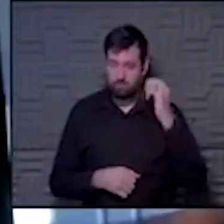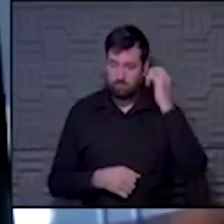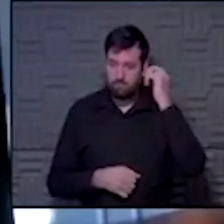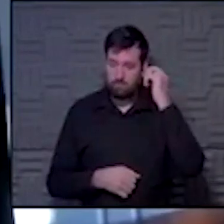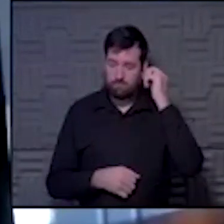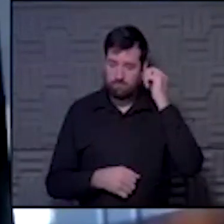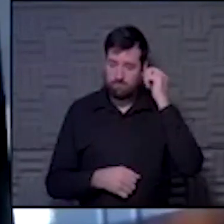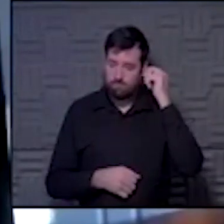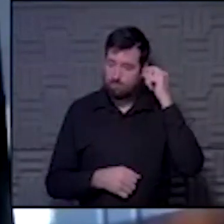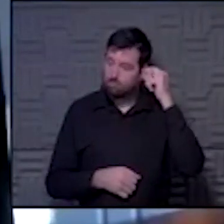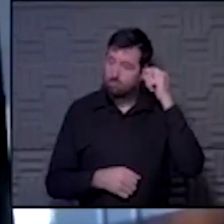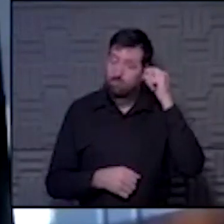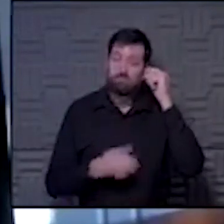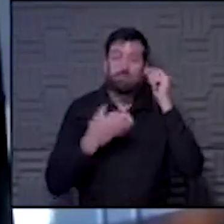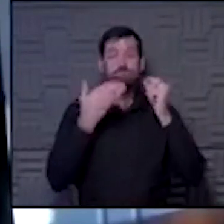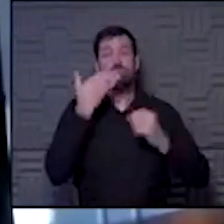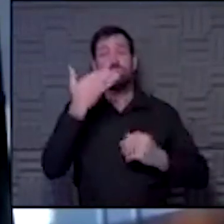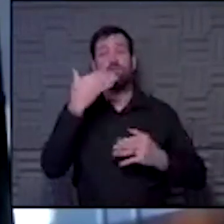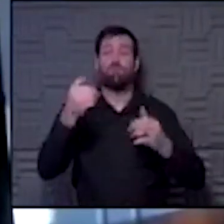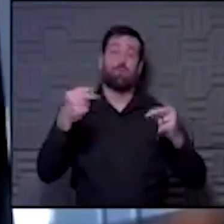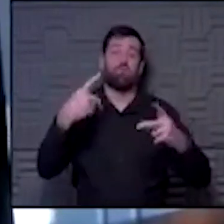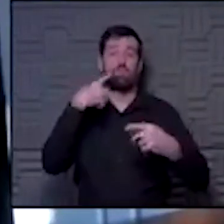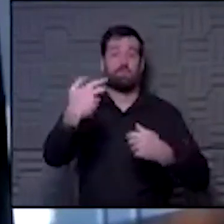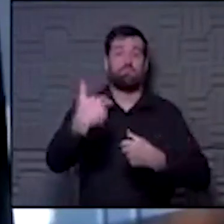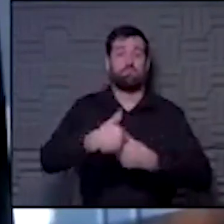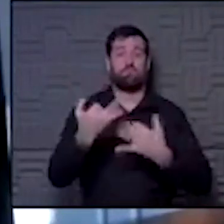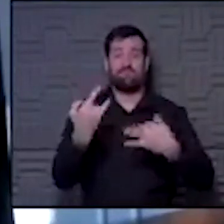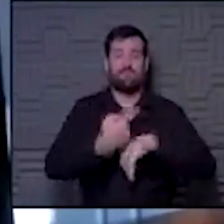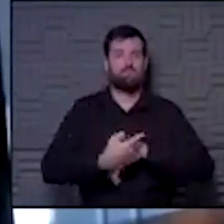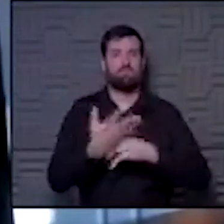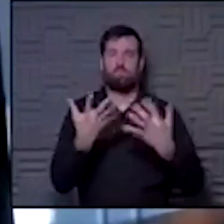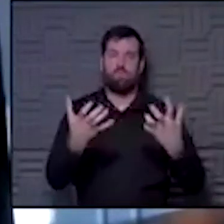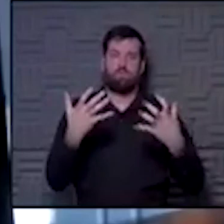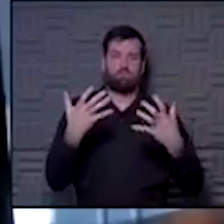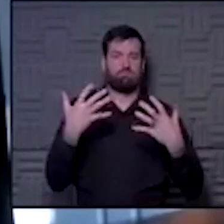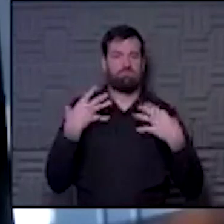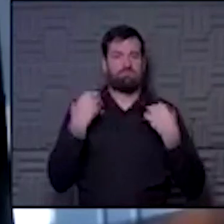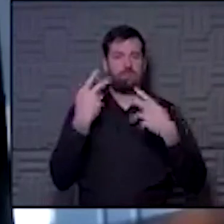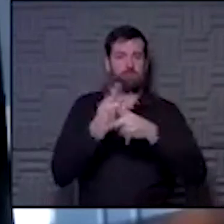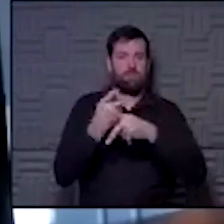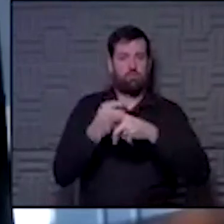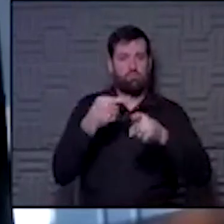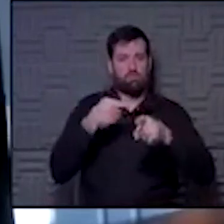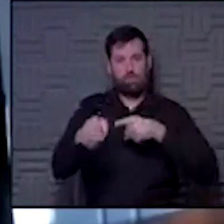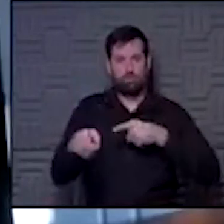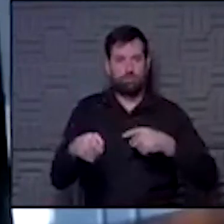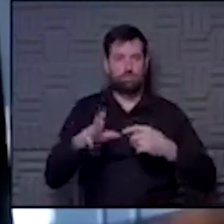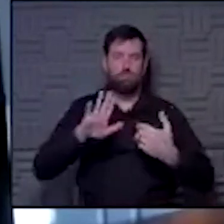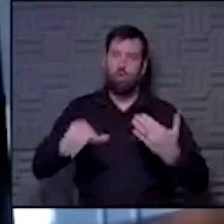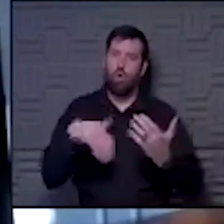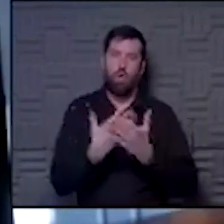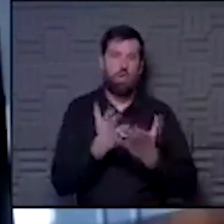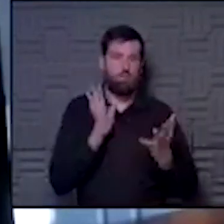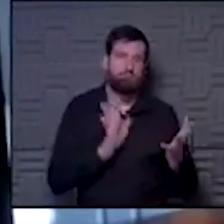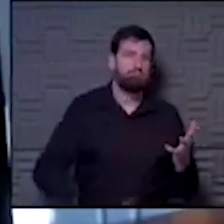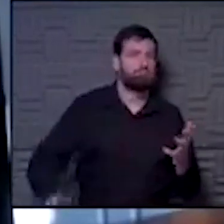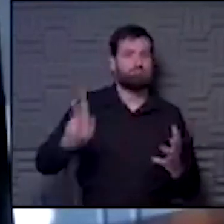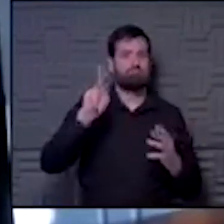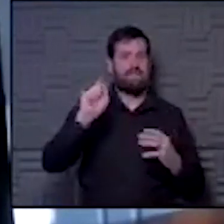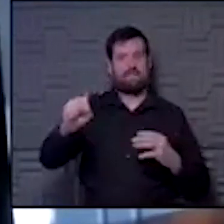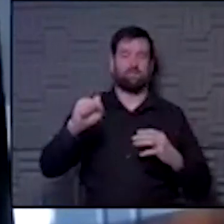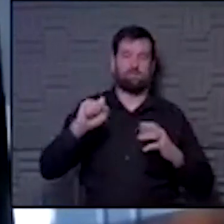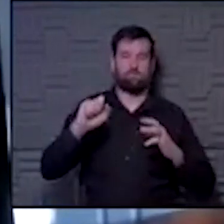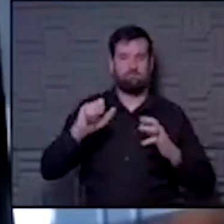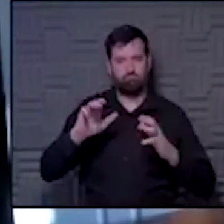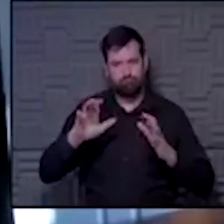One, thanks for the opportunity to be with you today. And I just want all the healthcare professionals to know that all sorts of Kansans are stepping up in